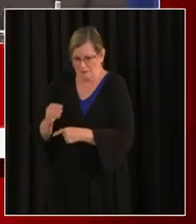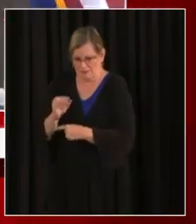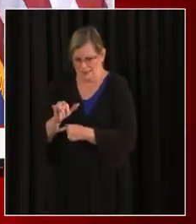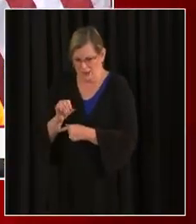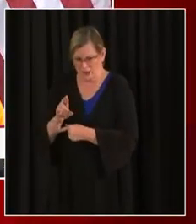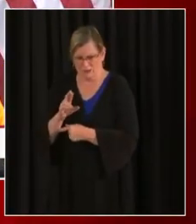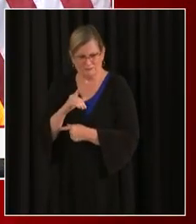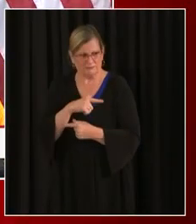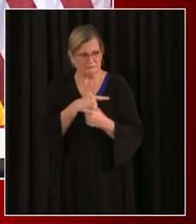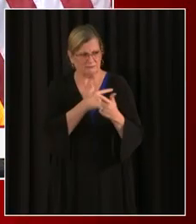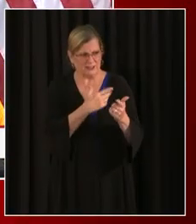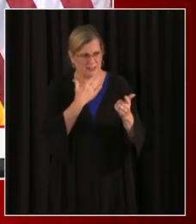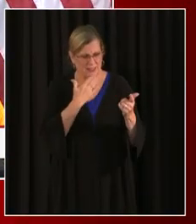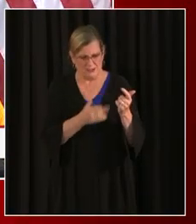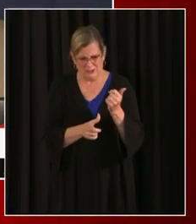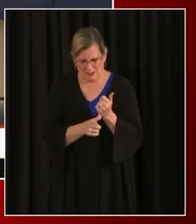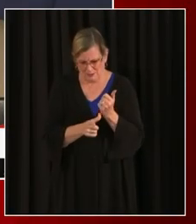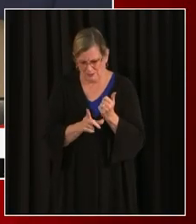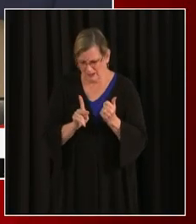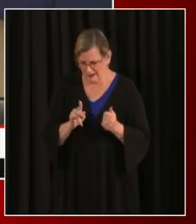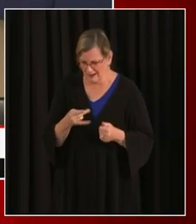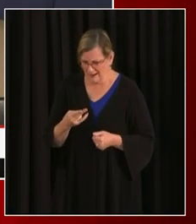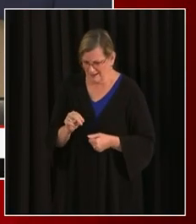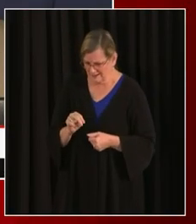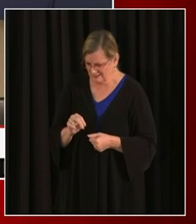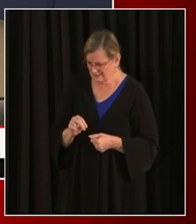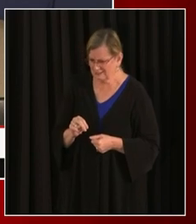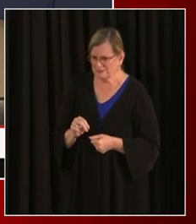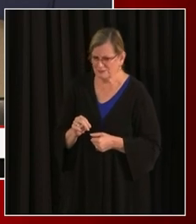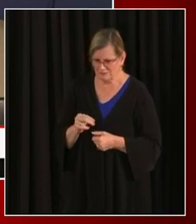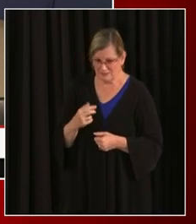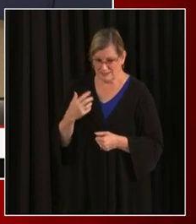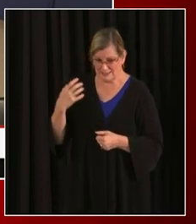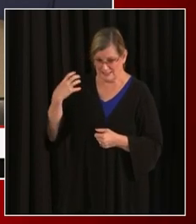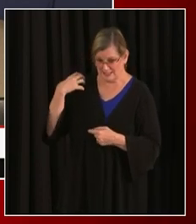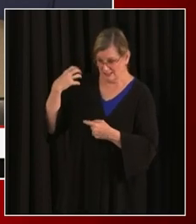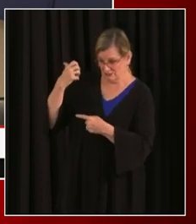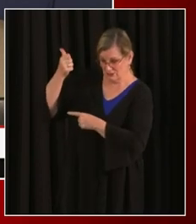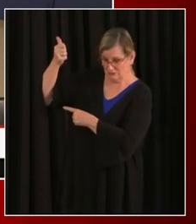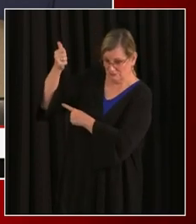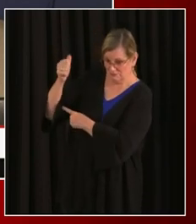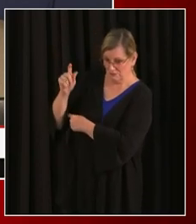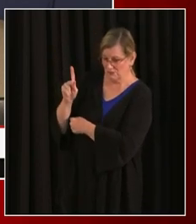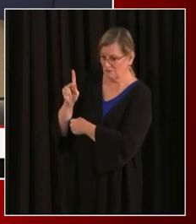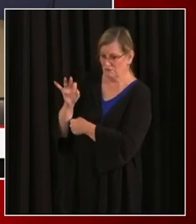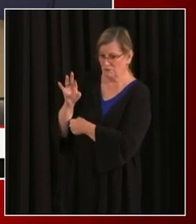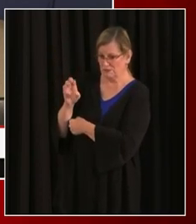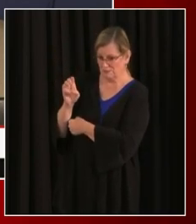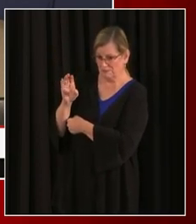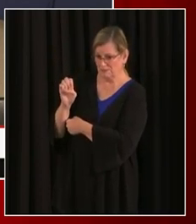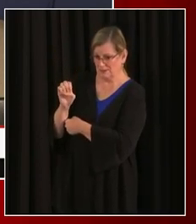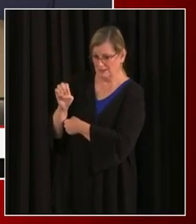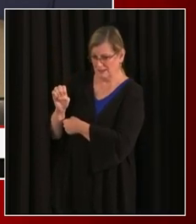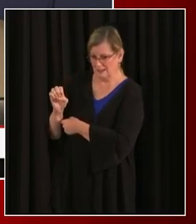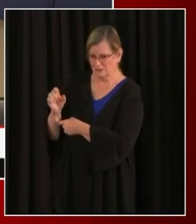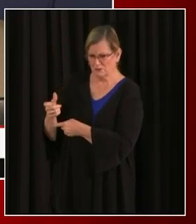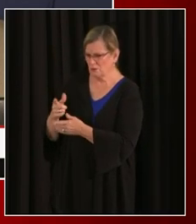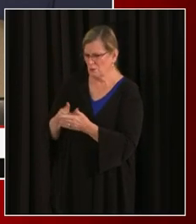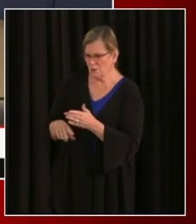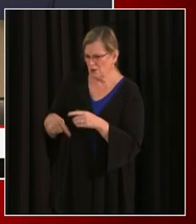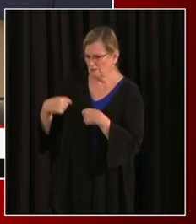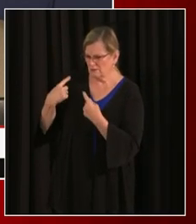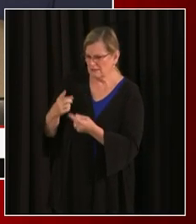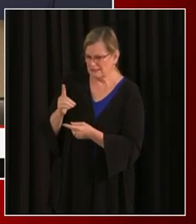Deputy Mayor Kine. And Chancellor, if you will, talk about what DCPS is doing prior to the start